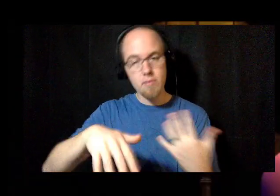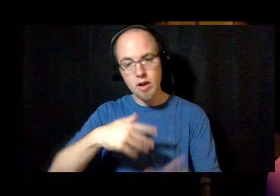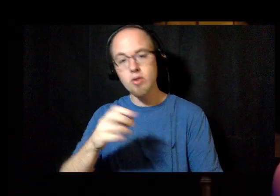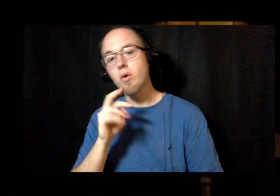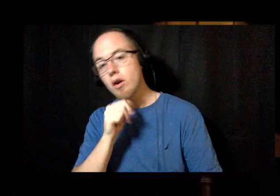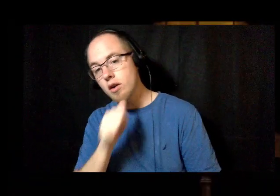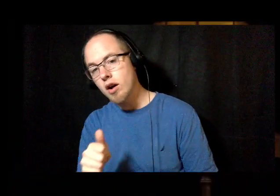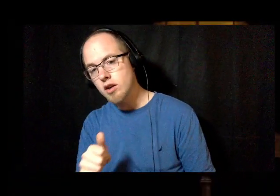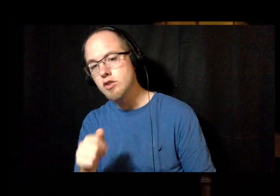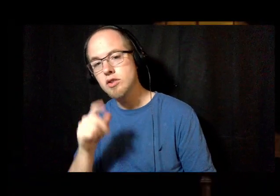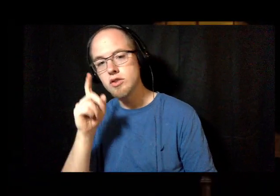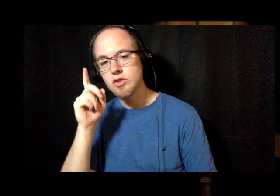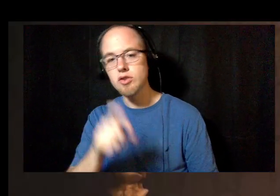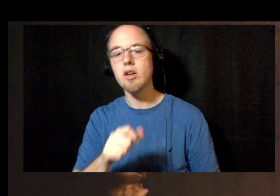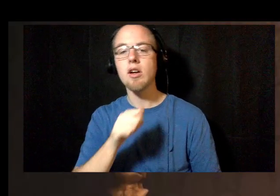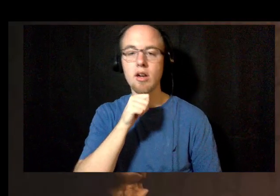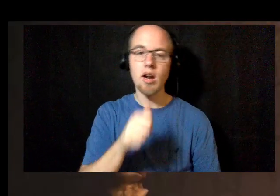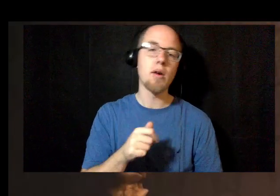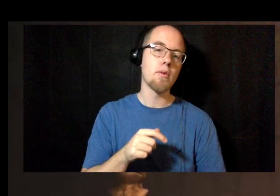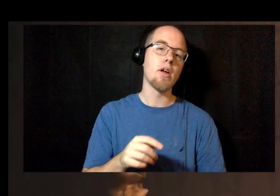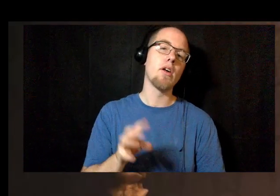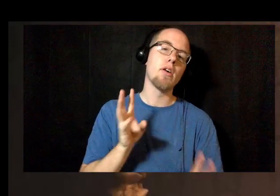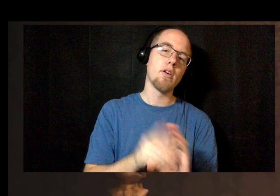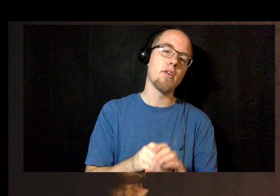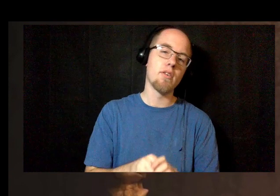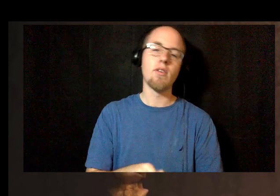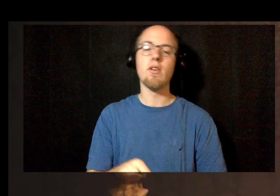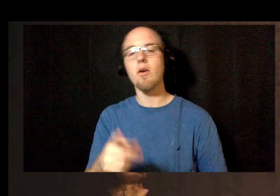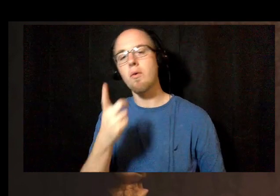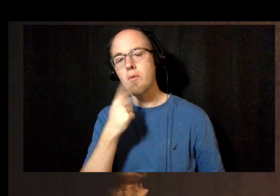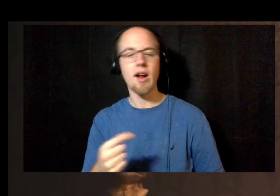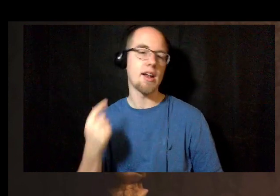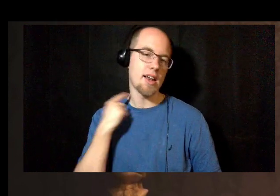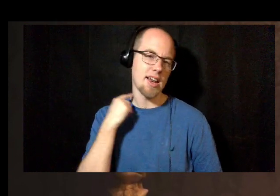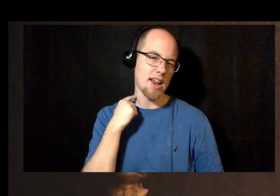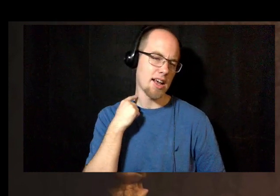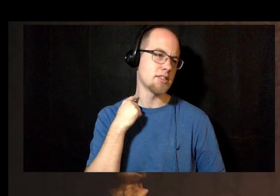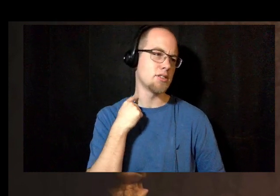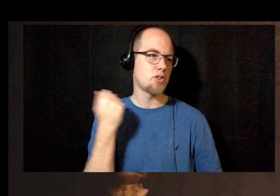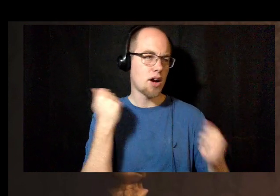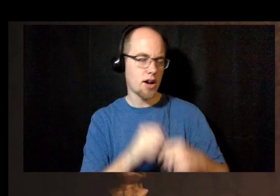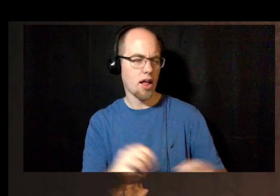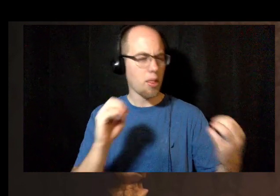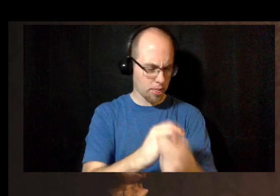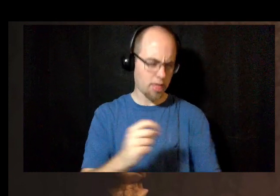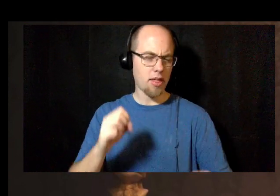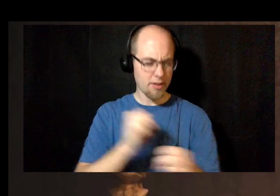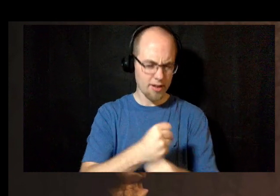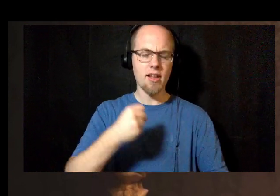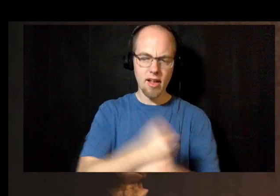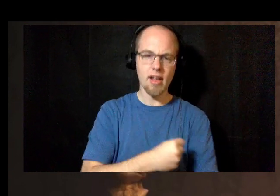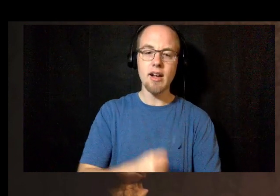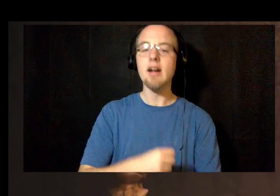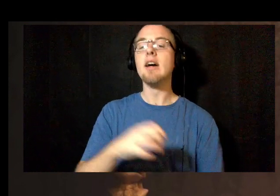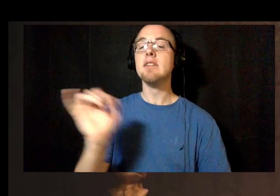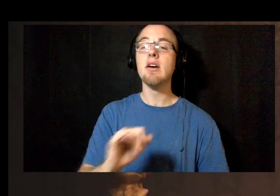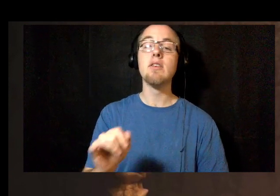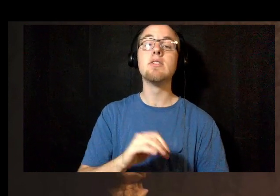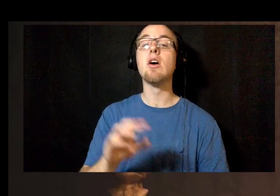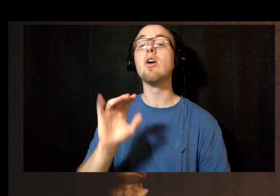be the domain of fat-necked ruffians trying to stomp on each other's ball sacks. Just as yoga should not be taught